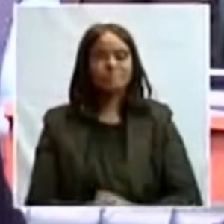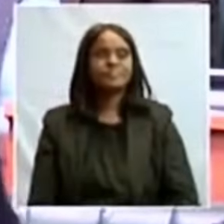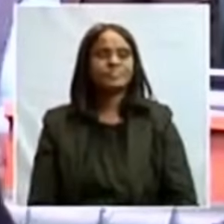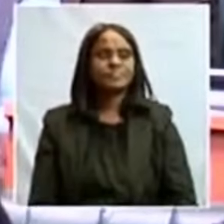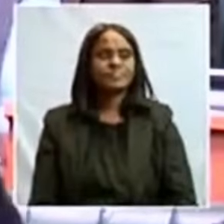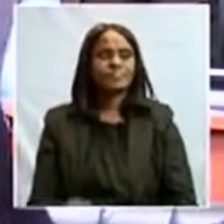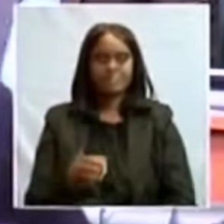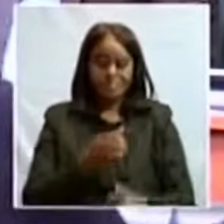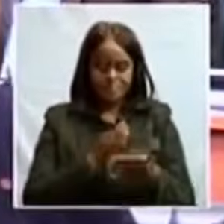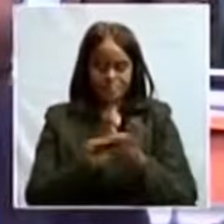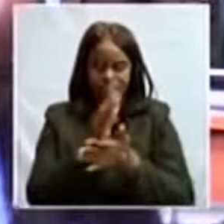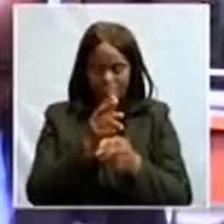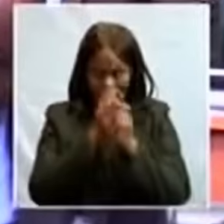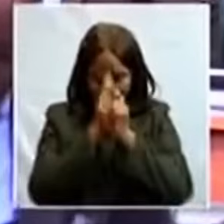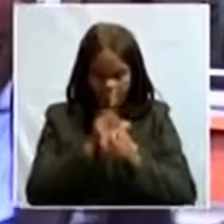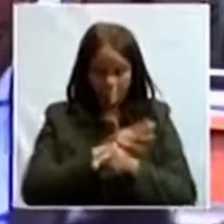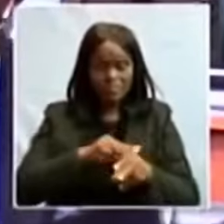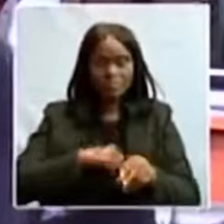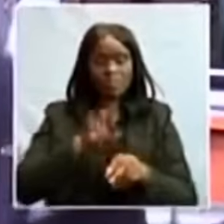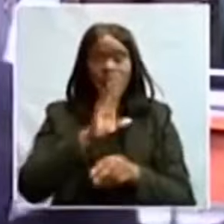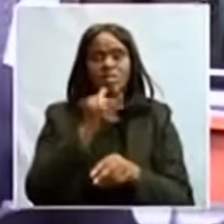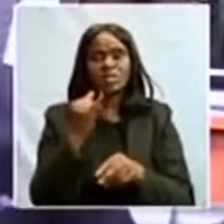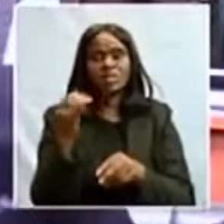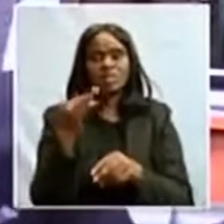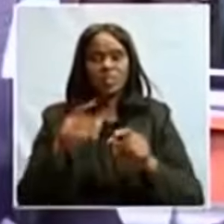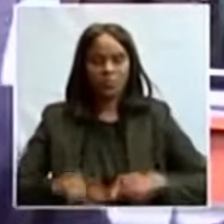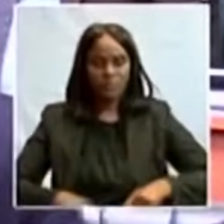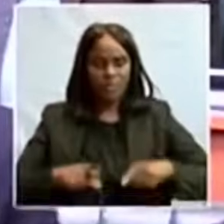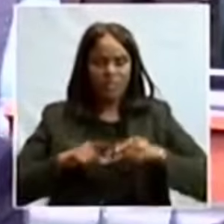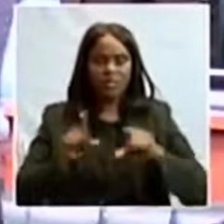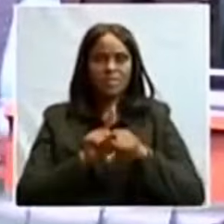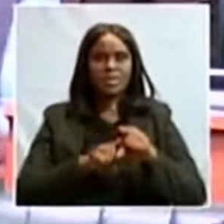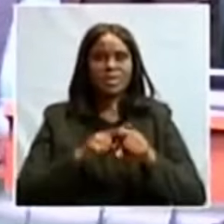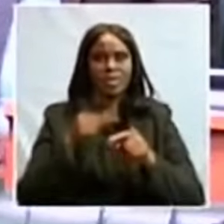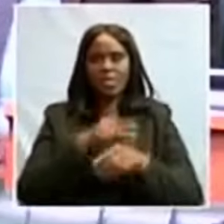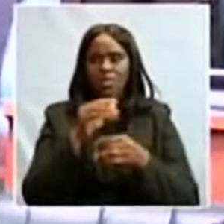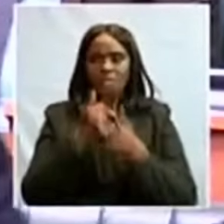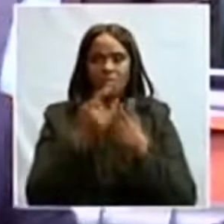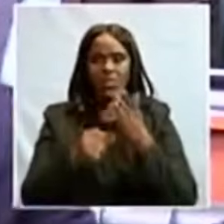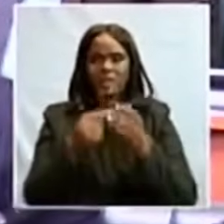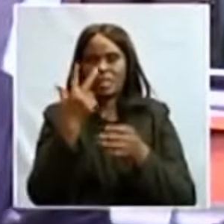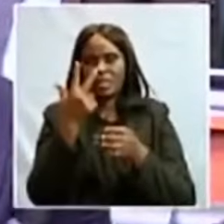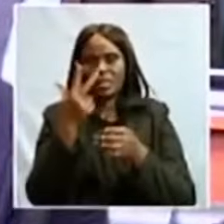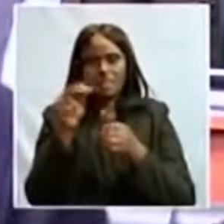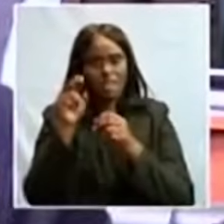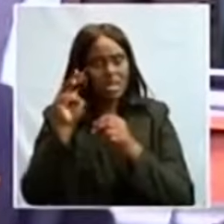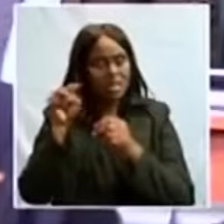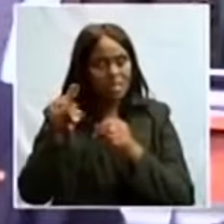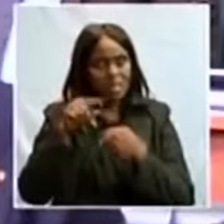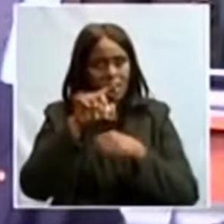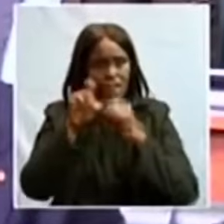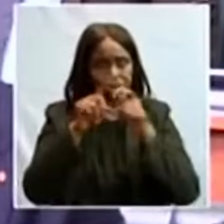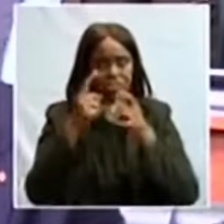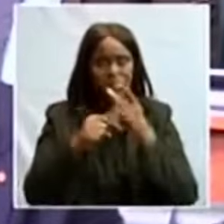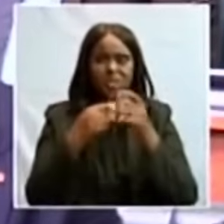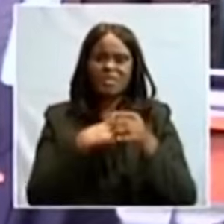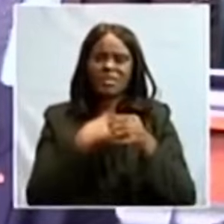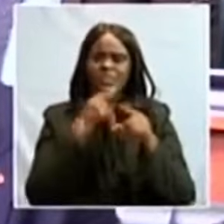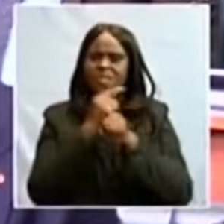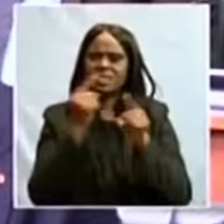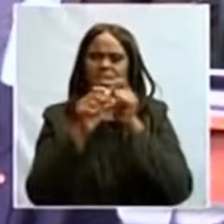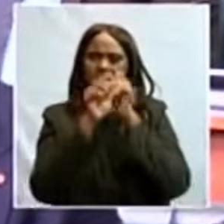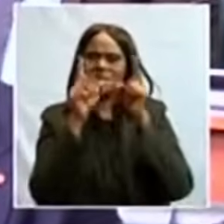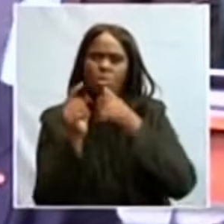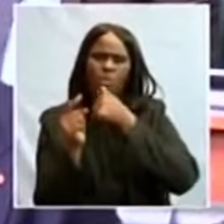Order, honorable member. The issue of cost of living, I think, was asked by 3 honorable members. But I'm just wondering,